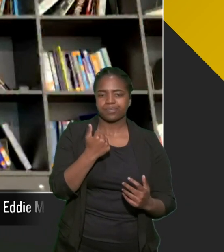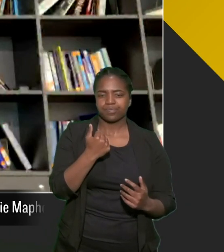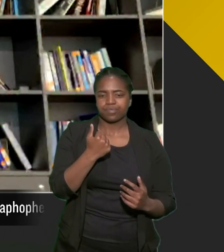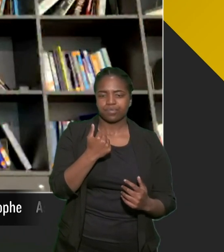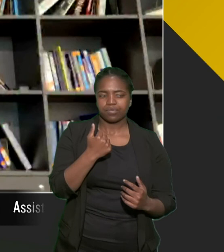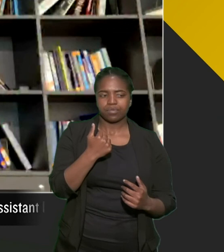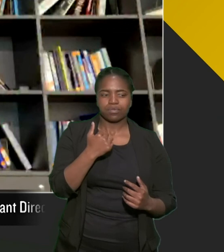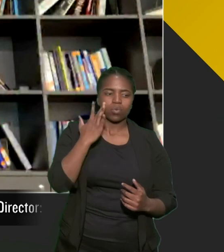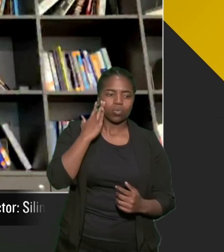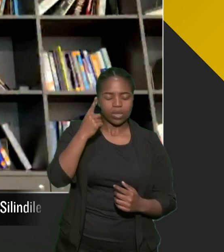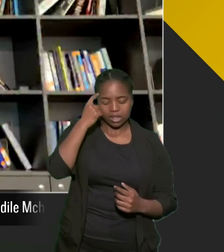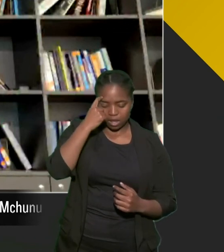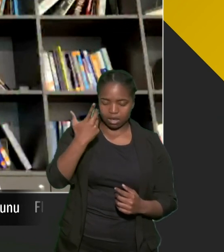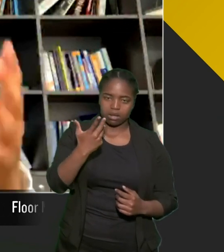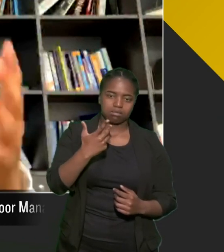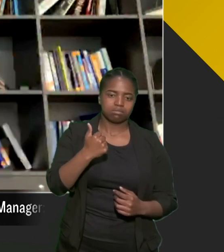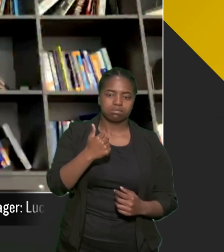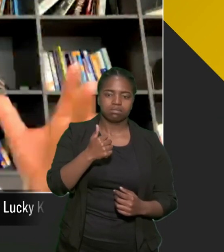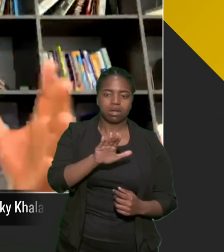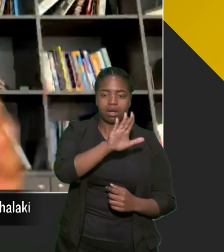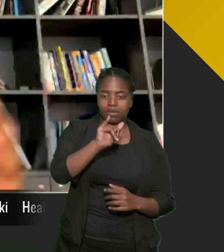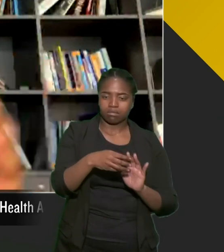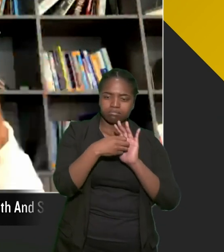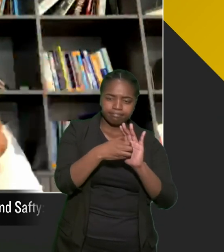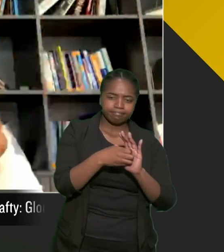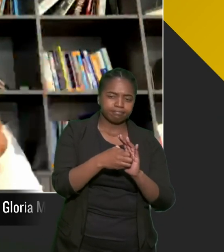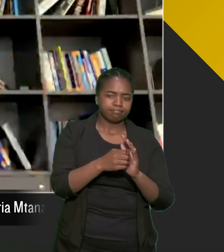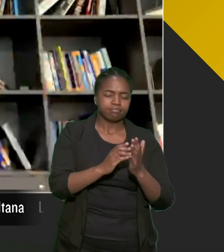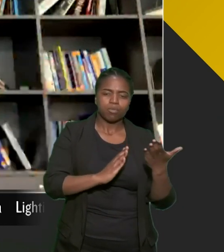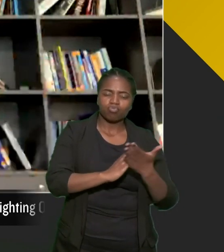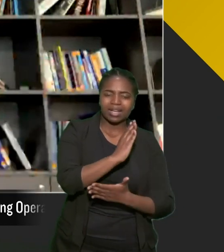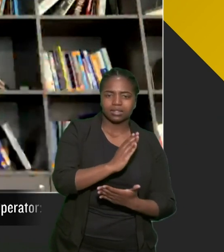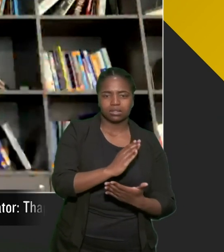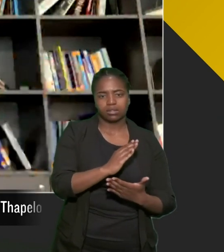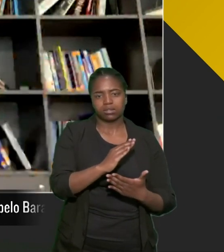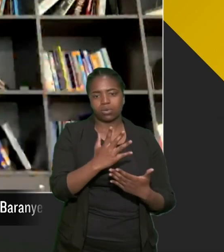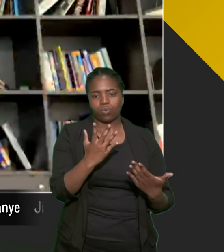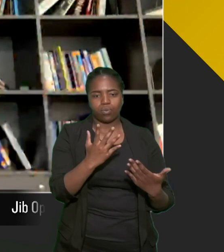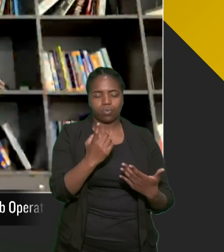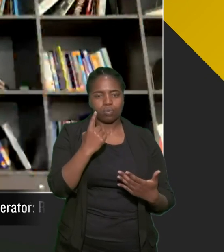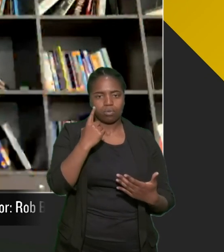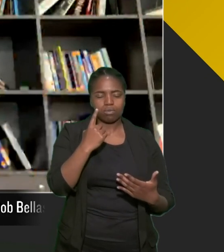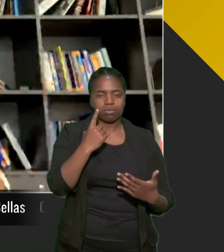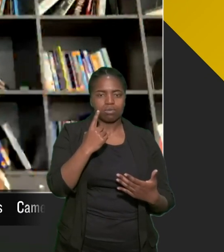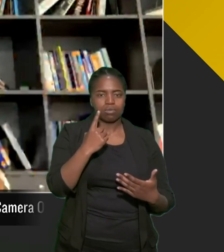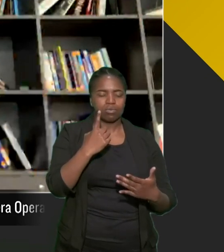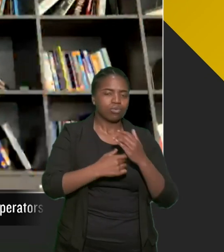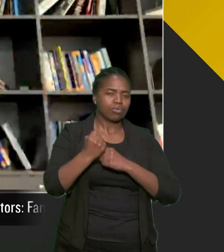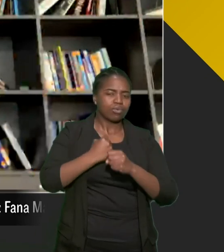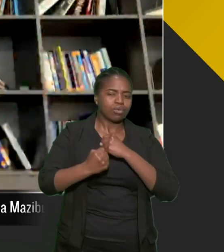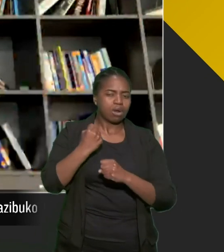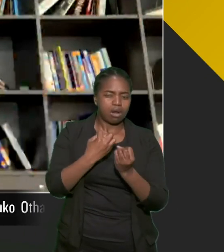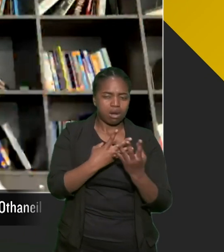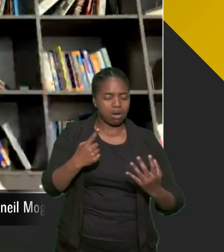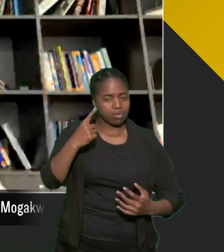given Africa's projection, for example, population wise, to double in the next couple of decades. I think it brings a lot of questions